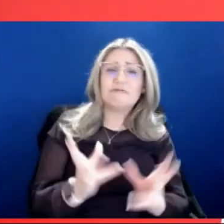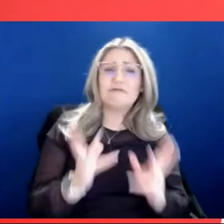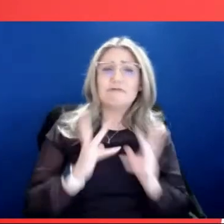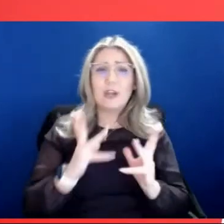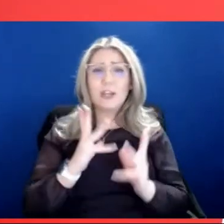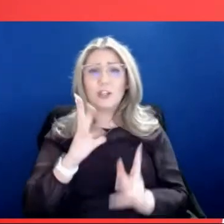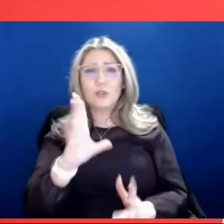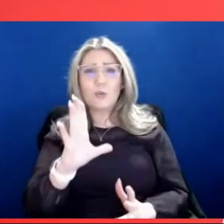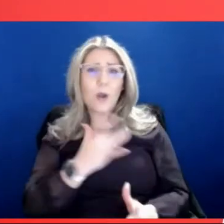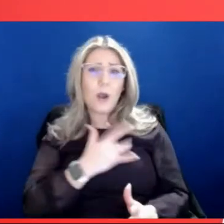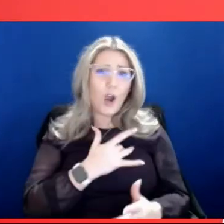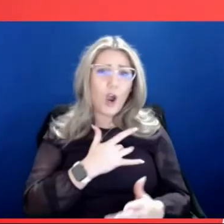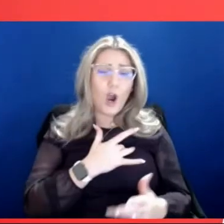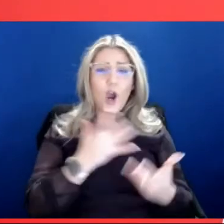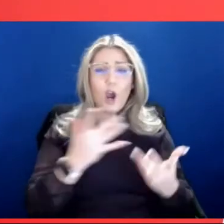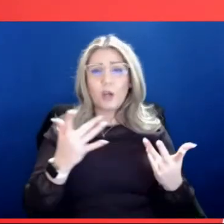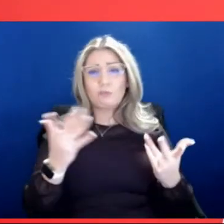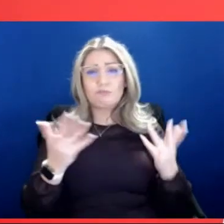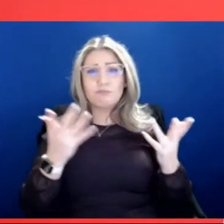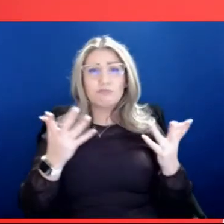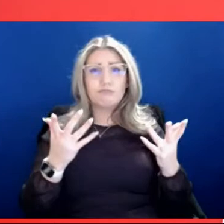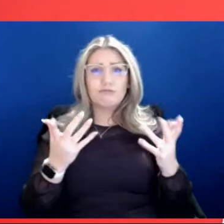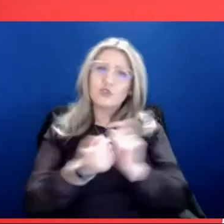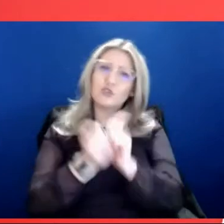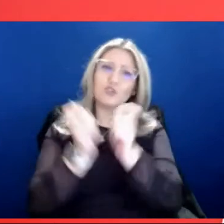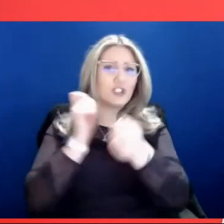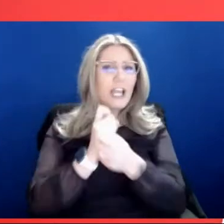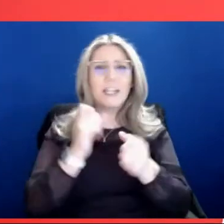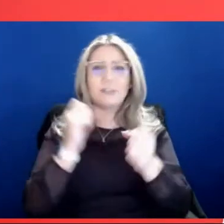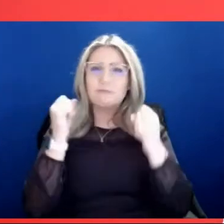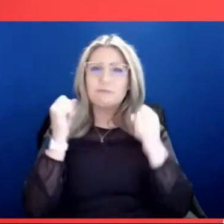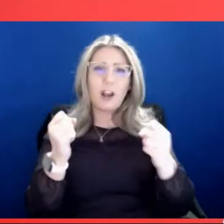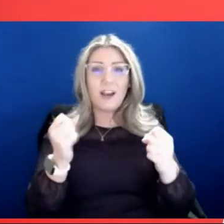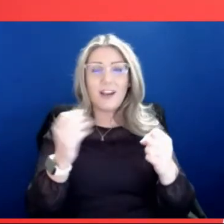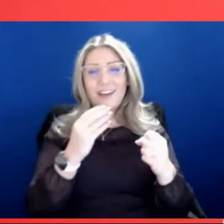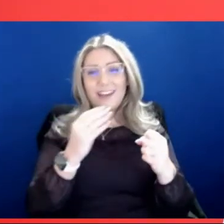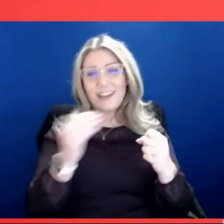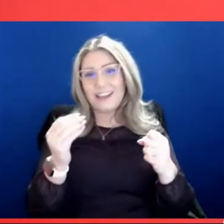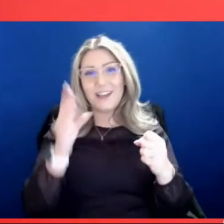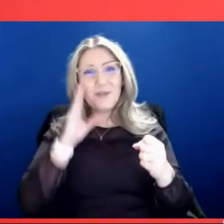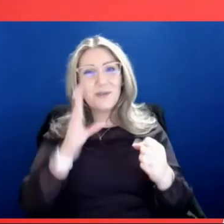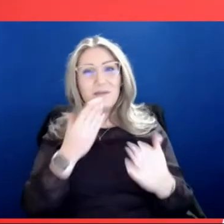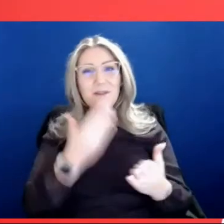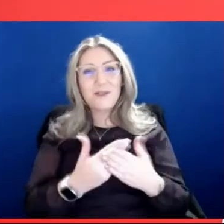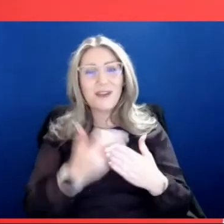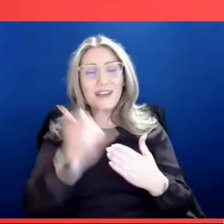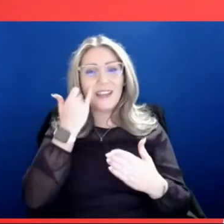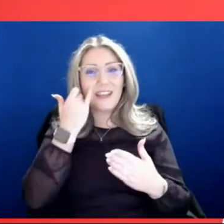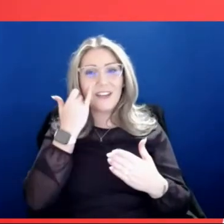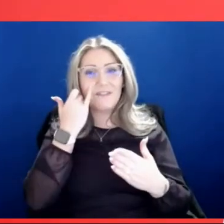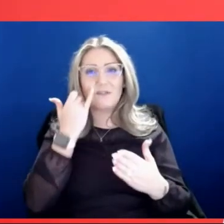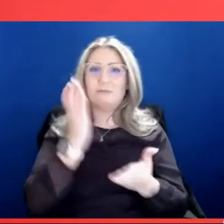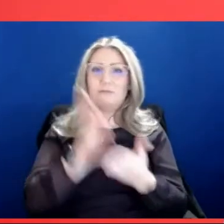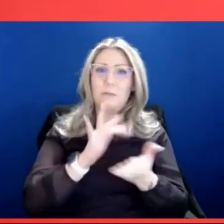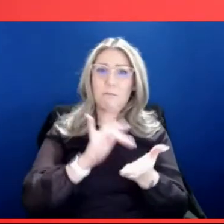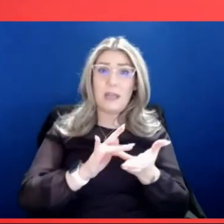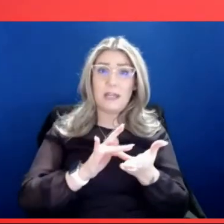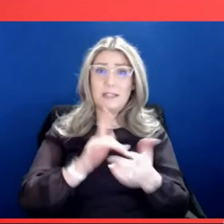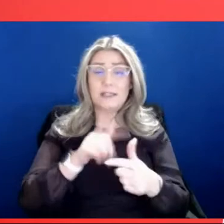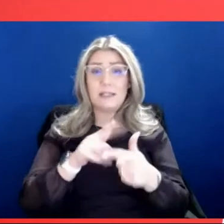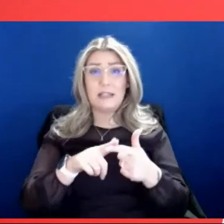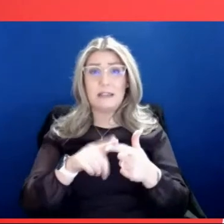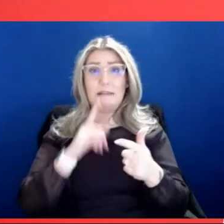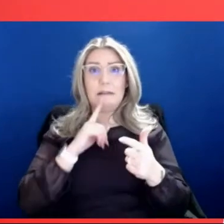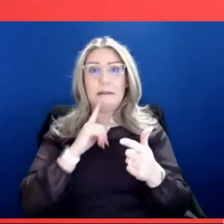it's changed its evil ways, and it'll be good if you take the medicines away. And a disturbing number of